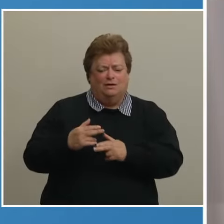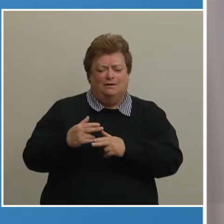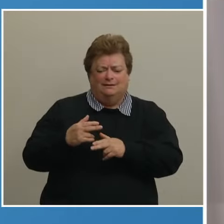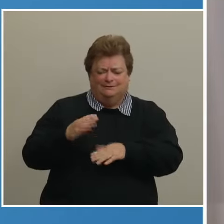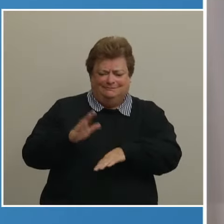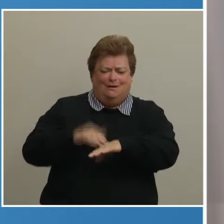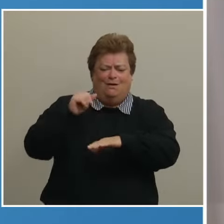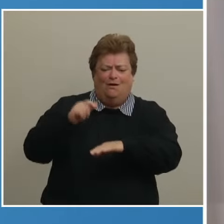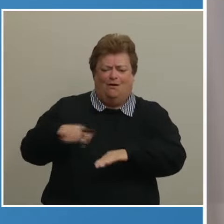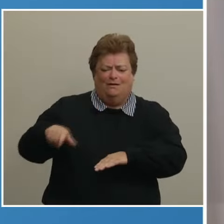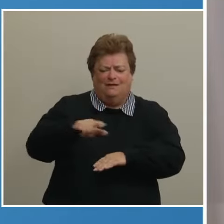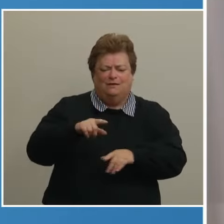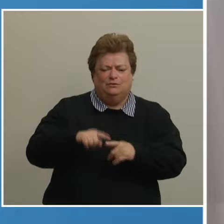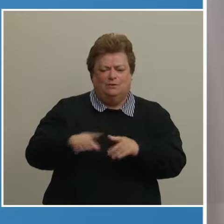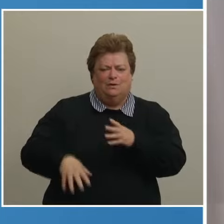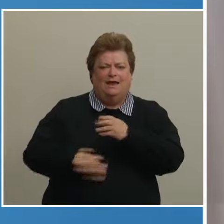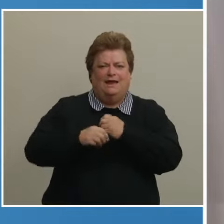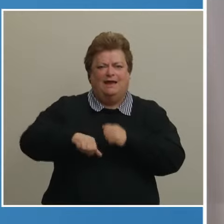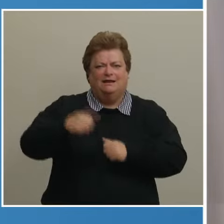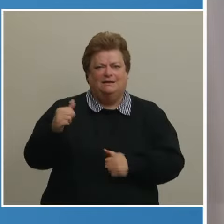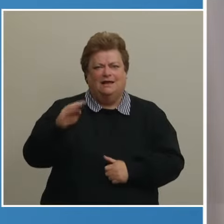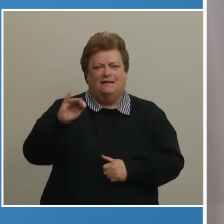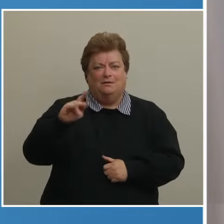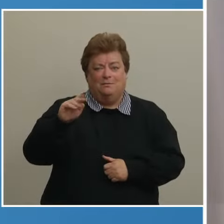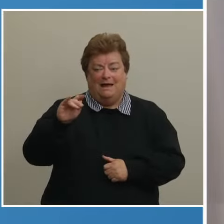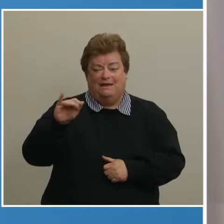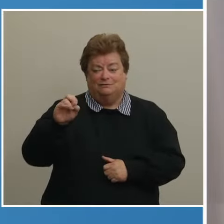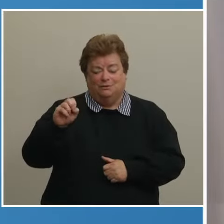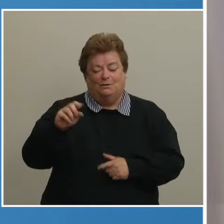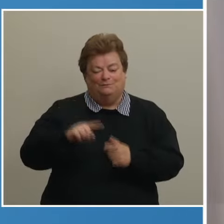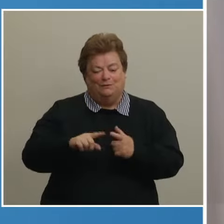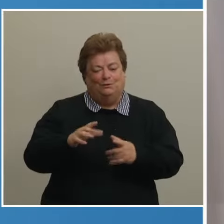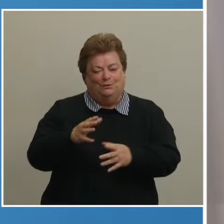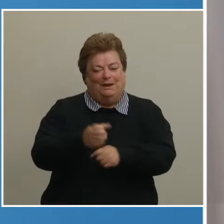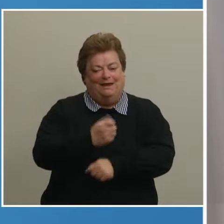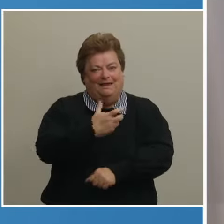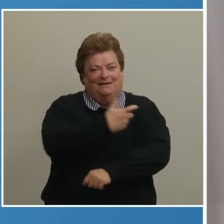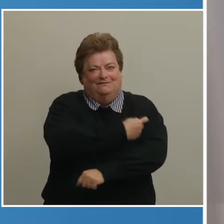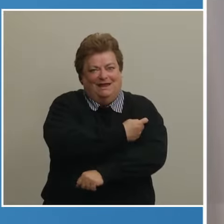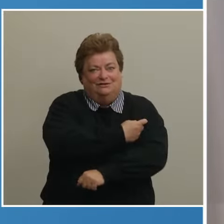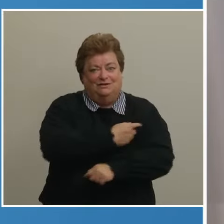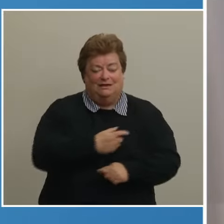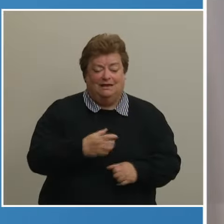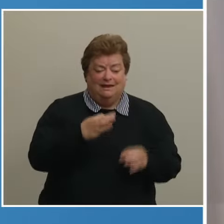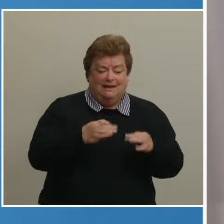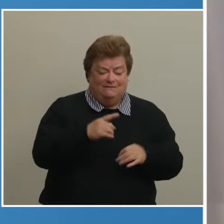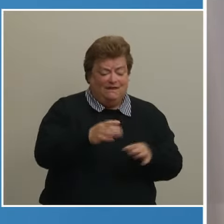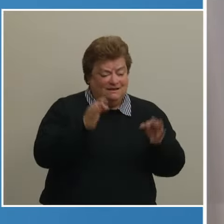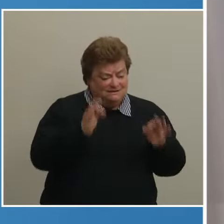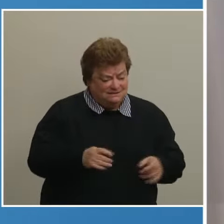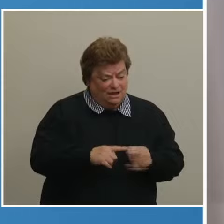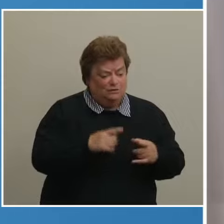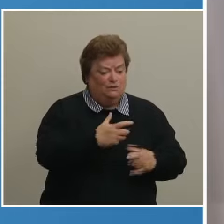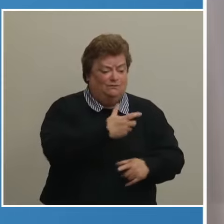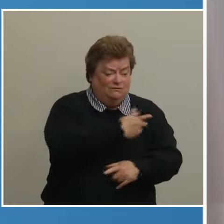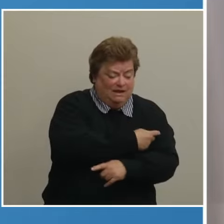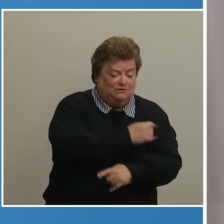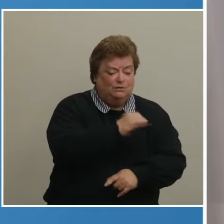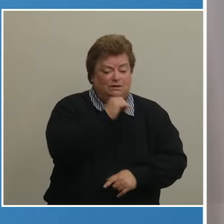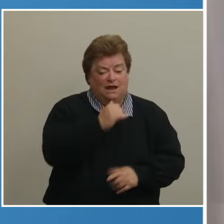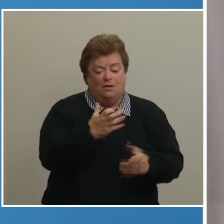add another new milestone, getting vaccinated. And whether they answer that call to get vaccinated because they want to protect